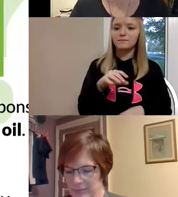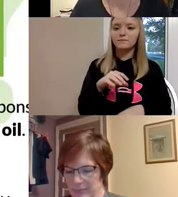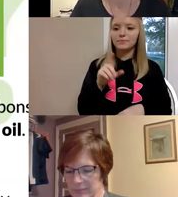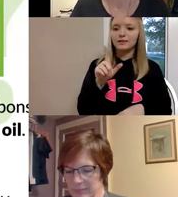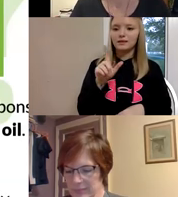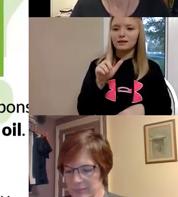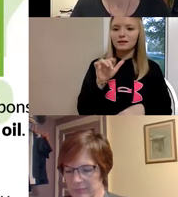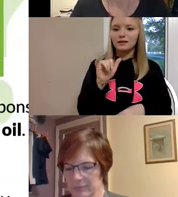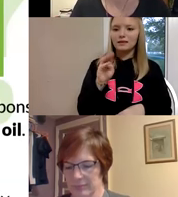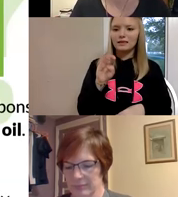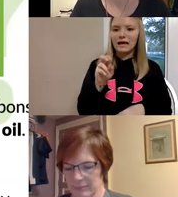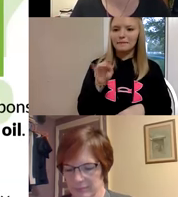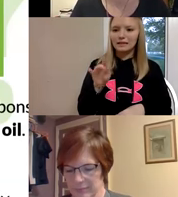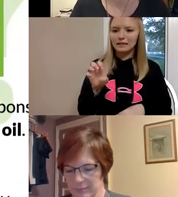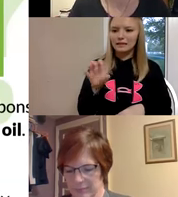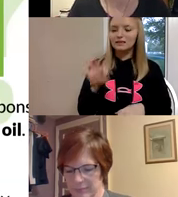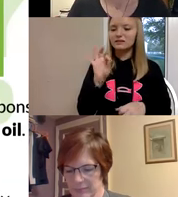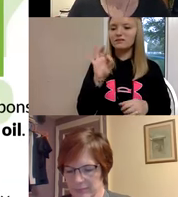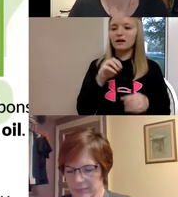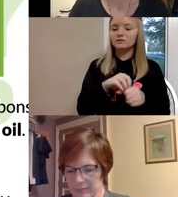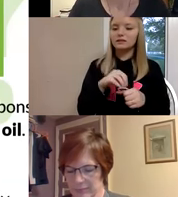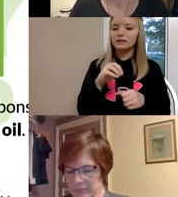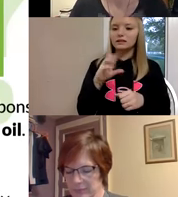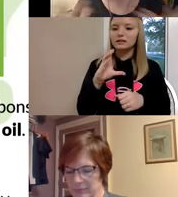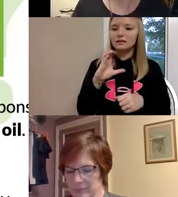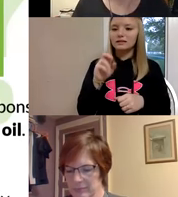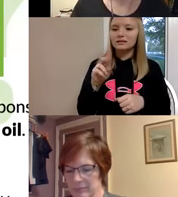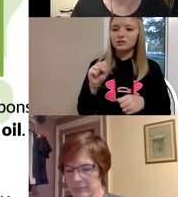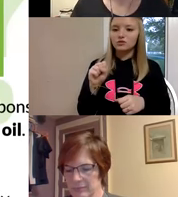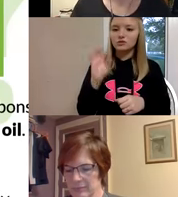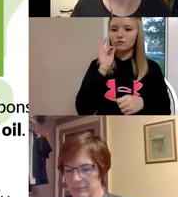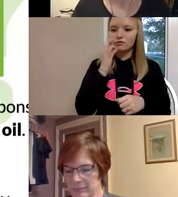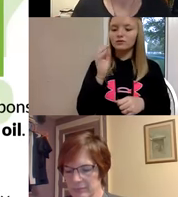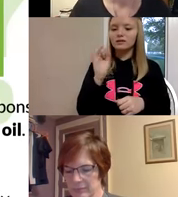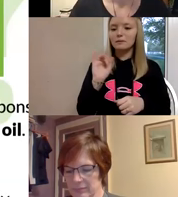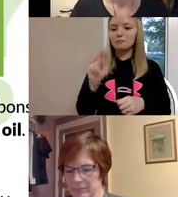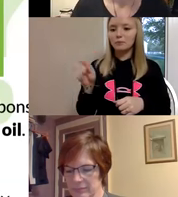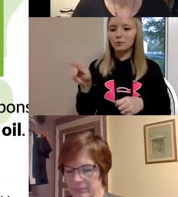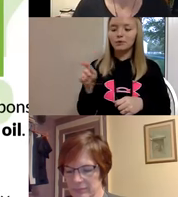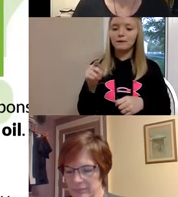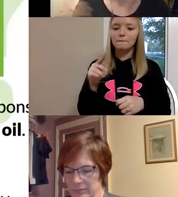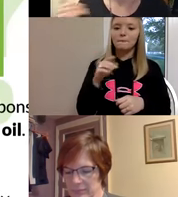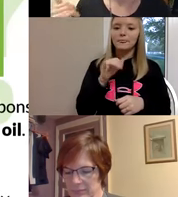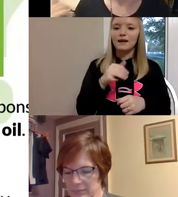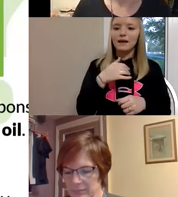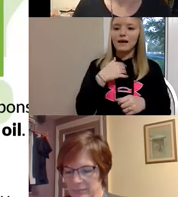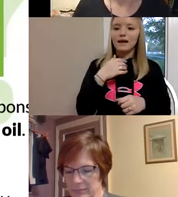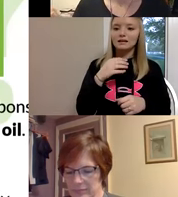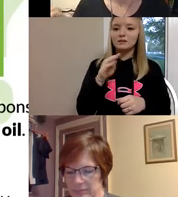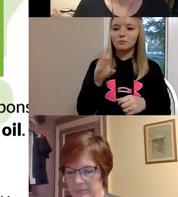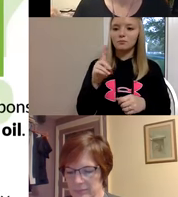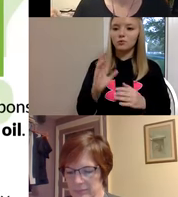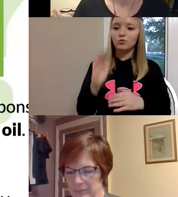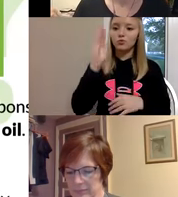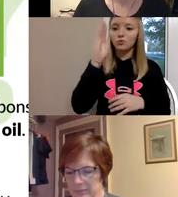terpene that is found in citrus fruits and peppermint, and it has a mood elevating impact. While pinene is found